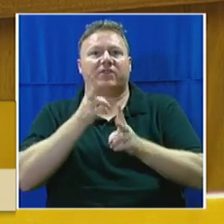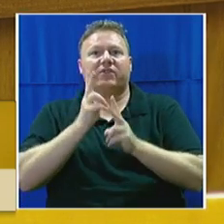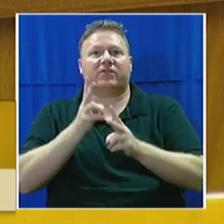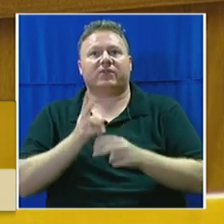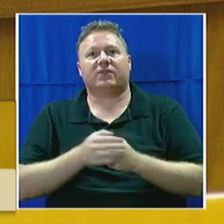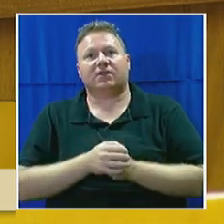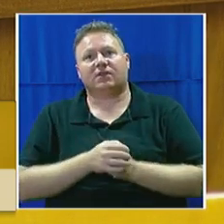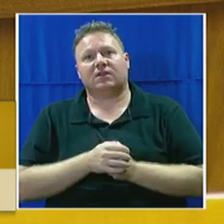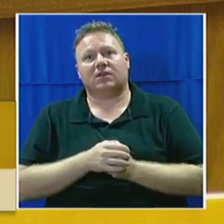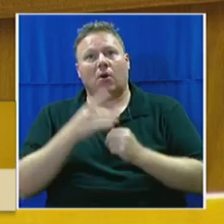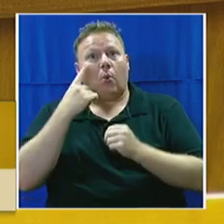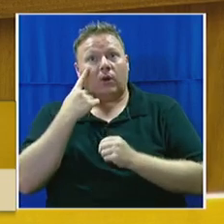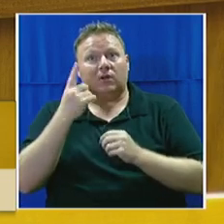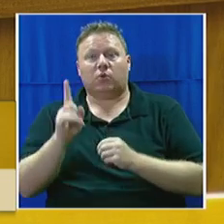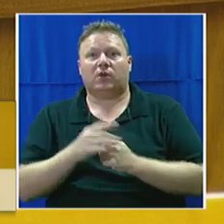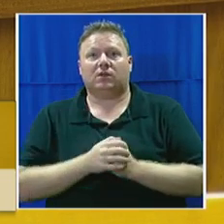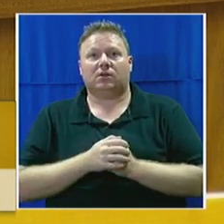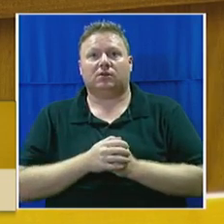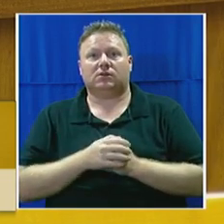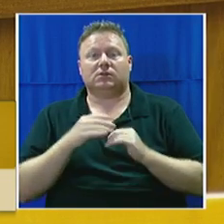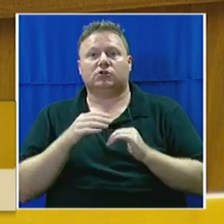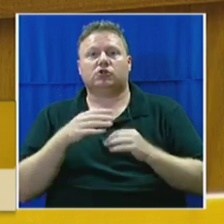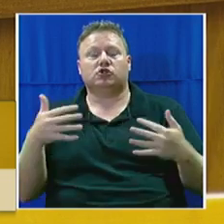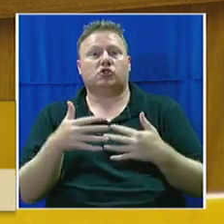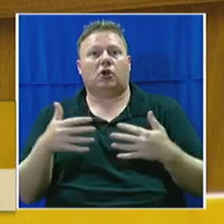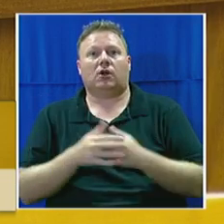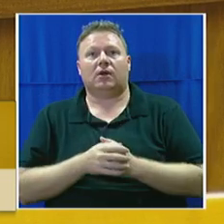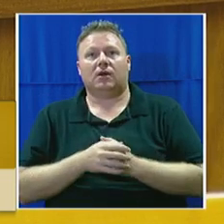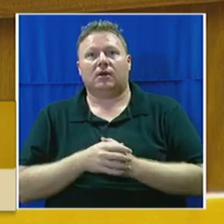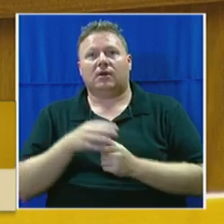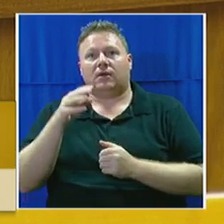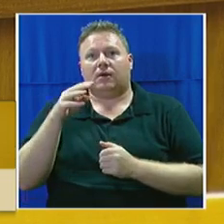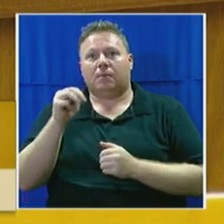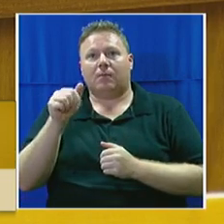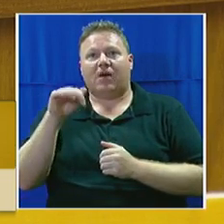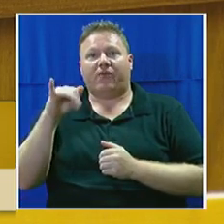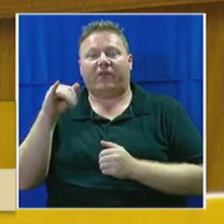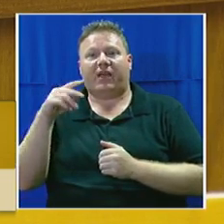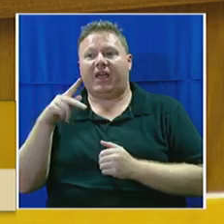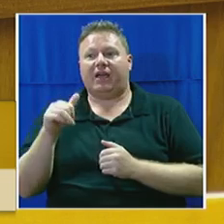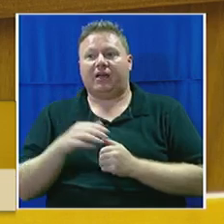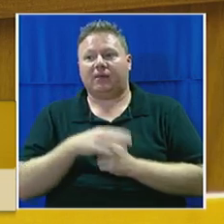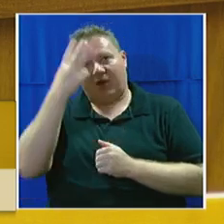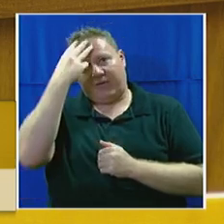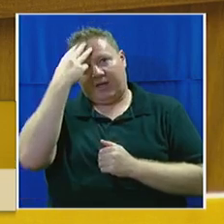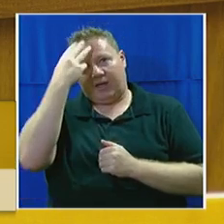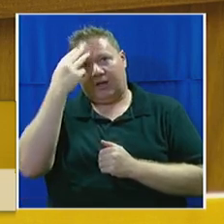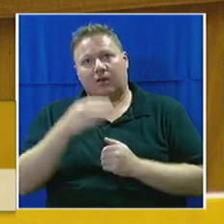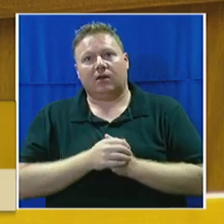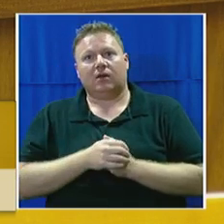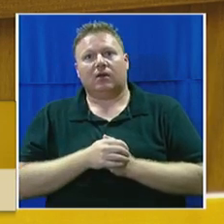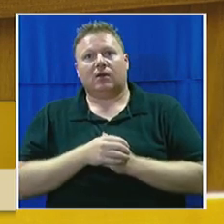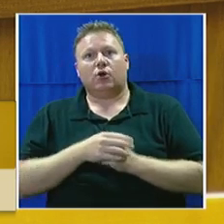what we have witnessed has been most disturbing. In Mahikeng, maternity patients with newborns were sleeping on the floor